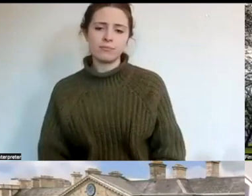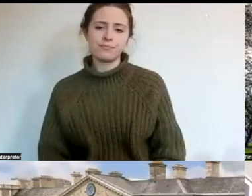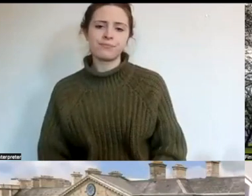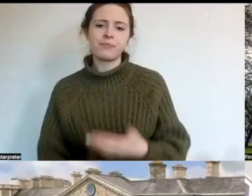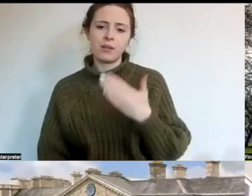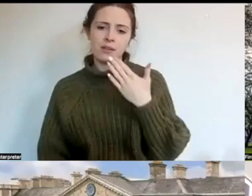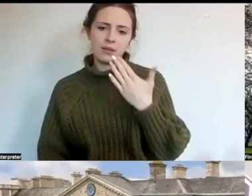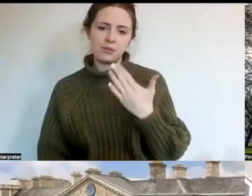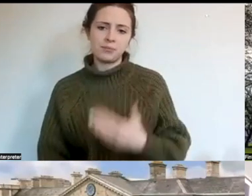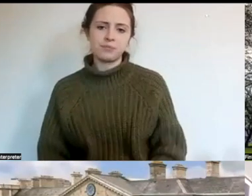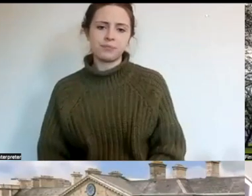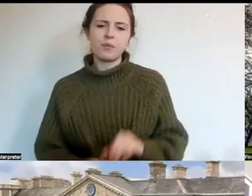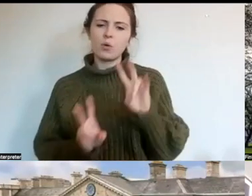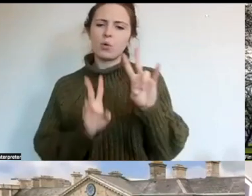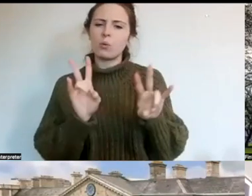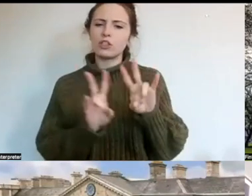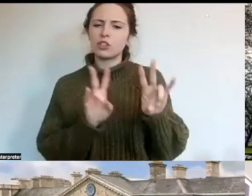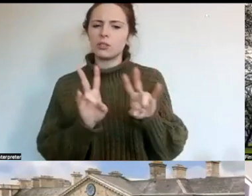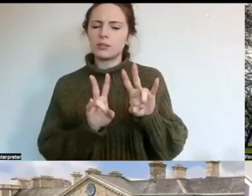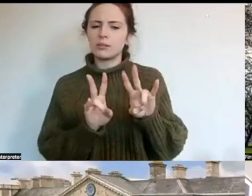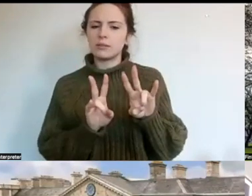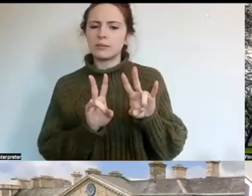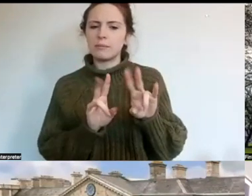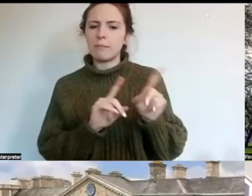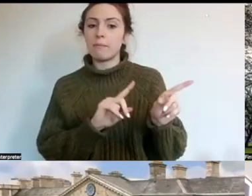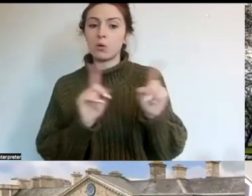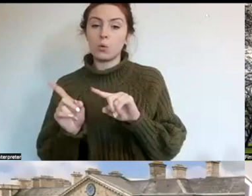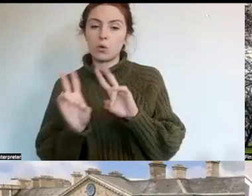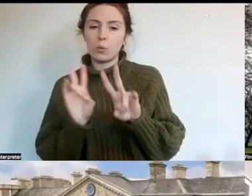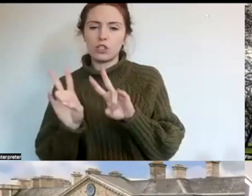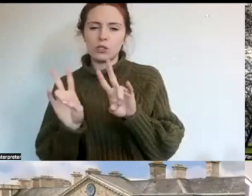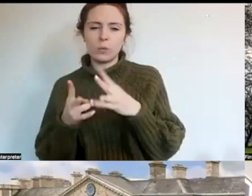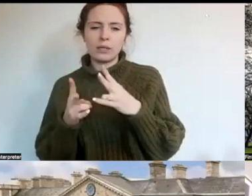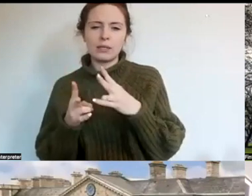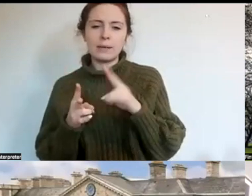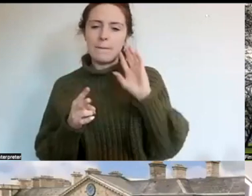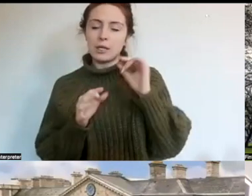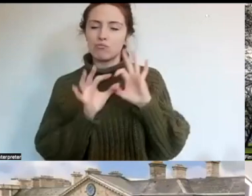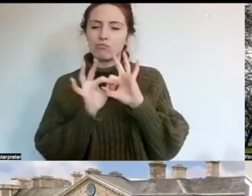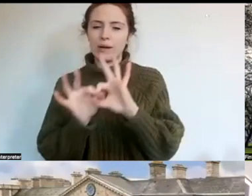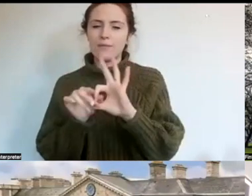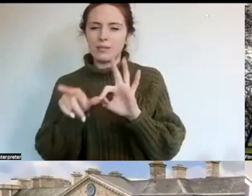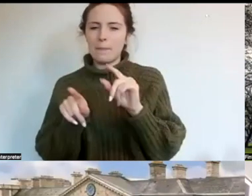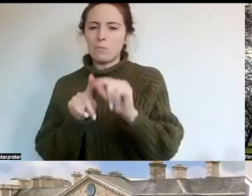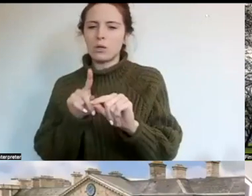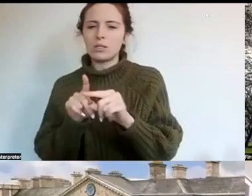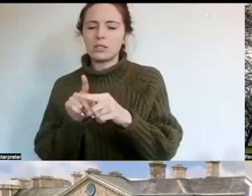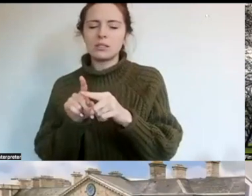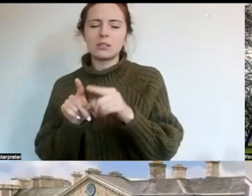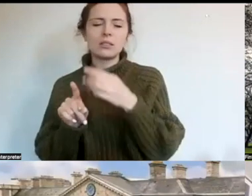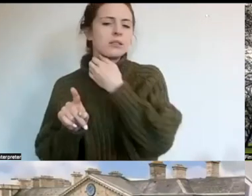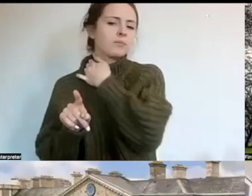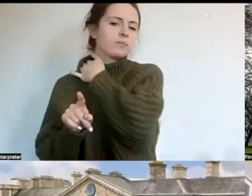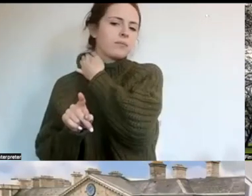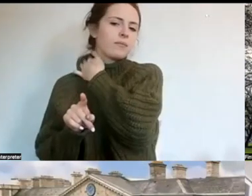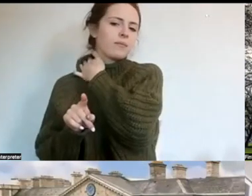there's a question has just come in, but I'll go to it rather than one of the earlier ones, just because it's relevant to this point. But it's around that, you know, that if a